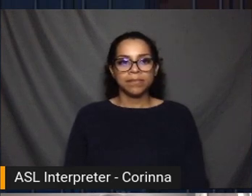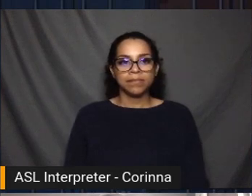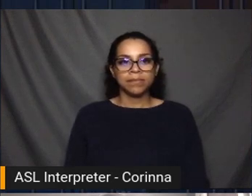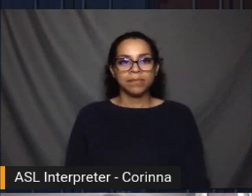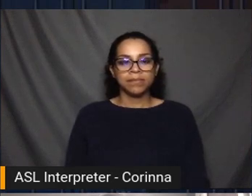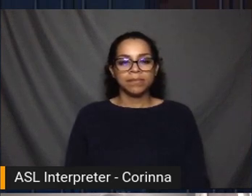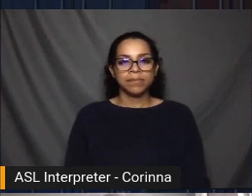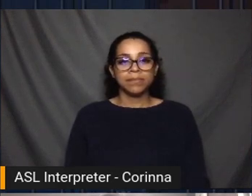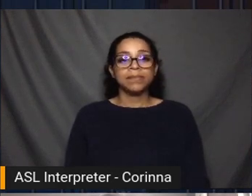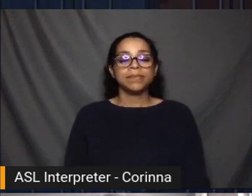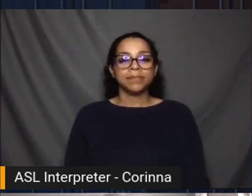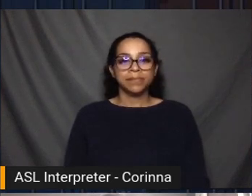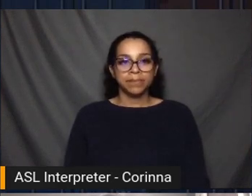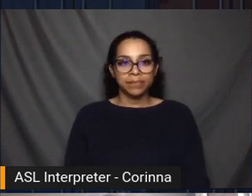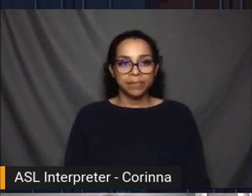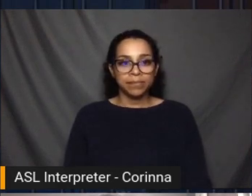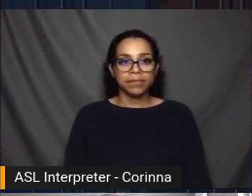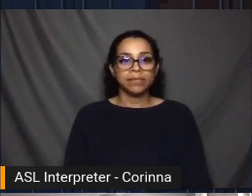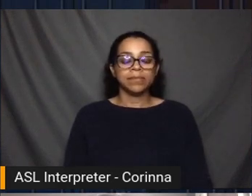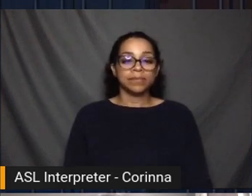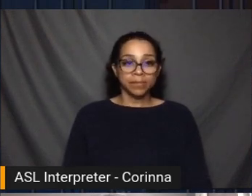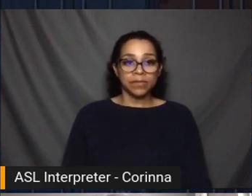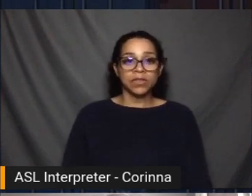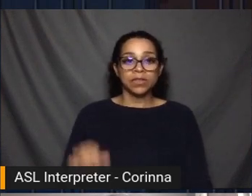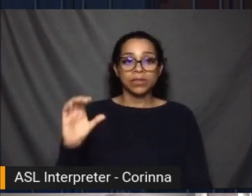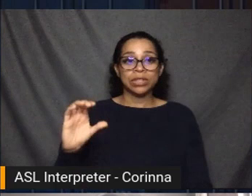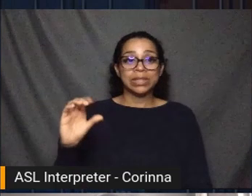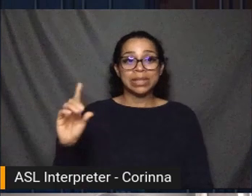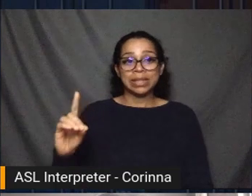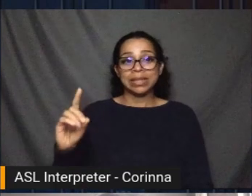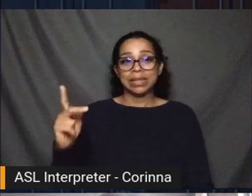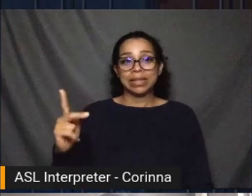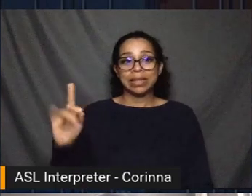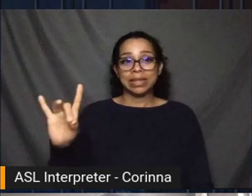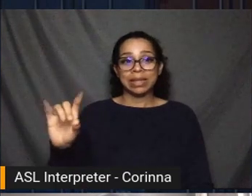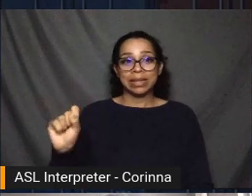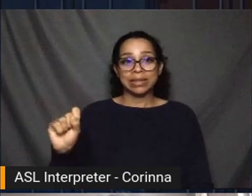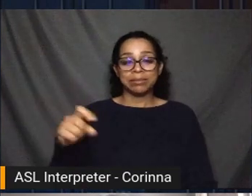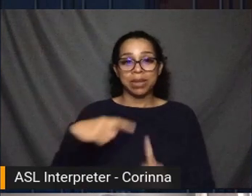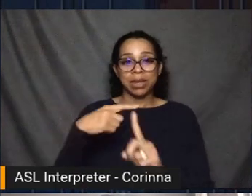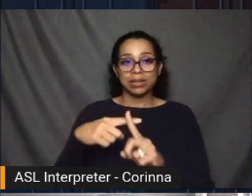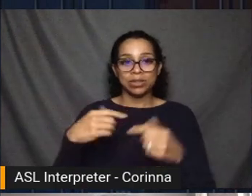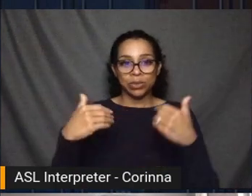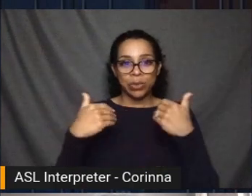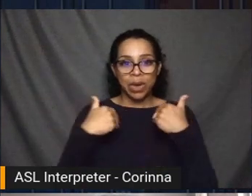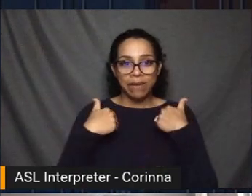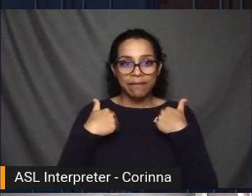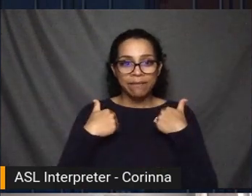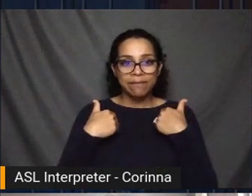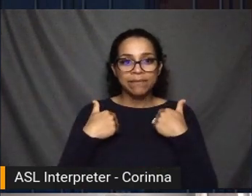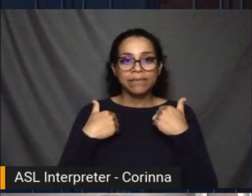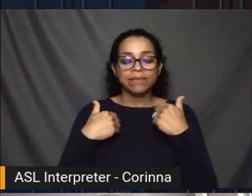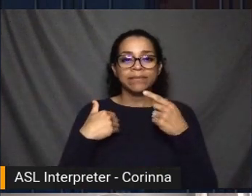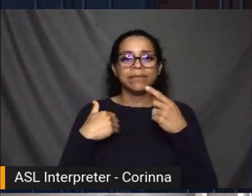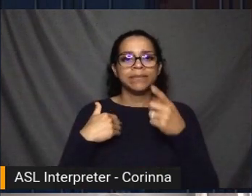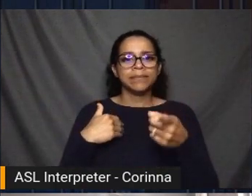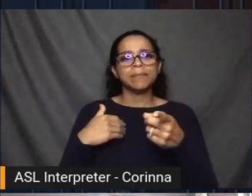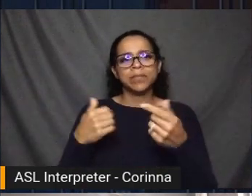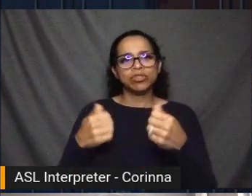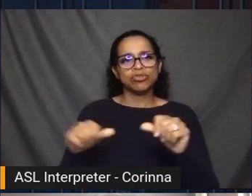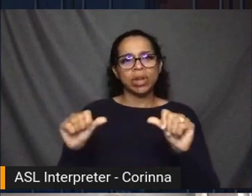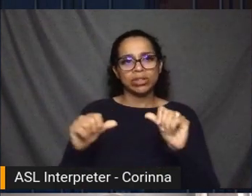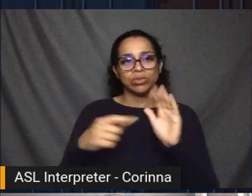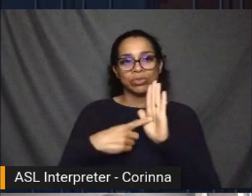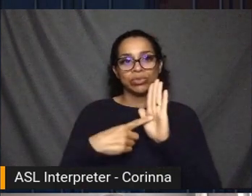is. And then with cdk8s+, you have APIs that are designed to capture the intent that we tried before, right? If you want to expose